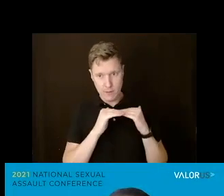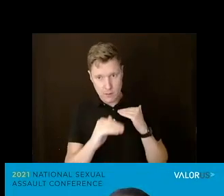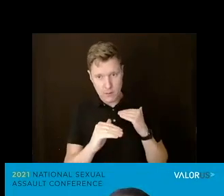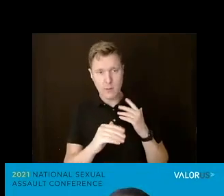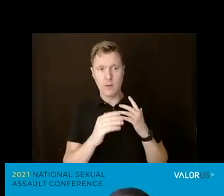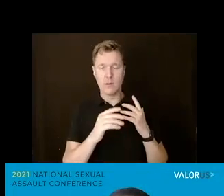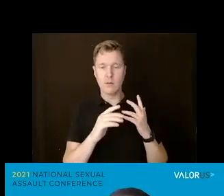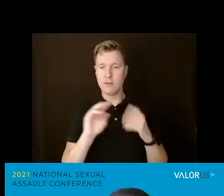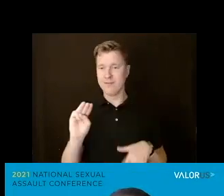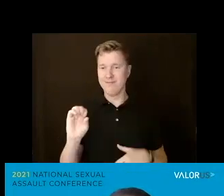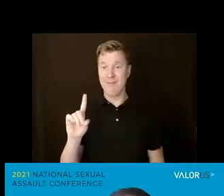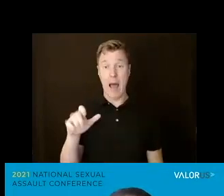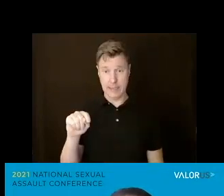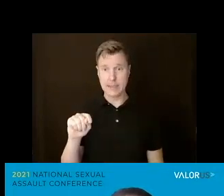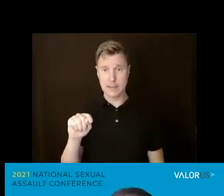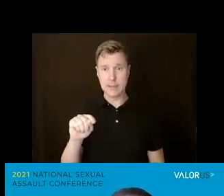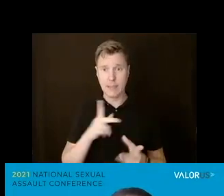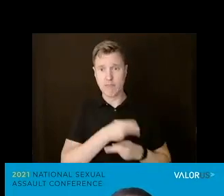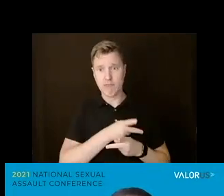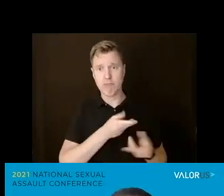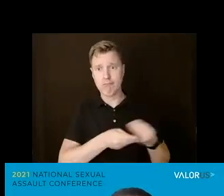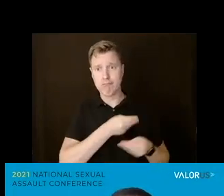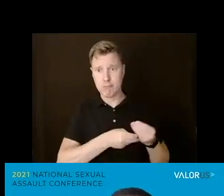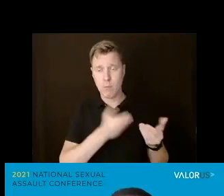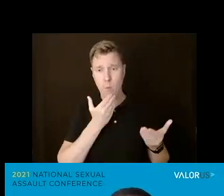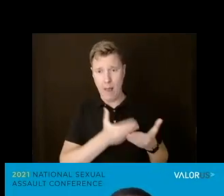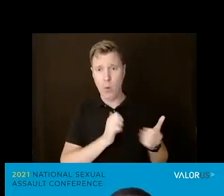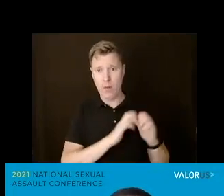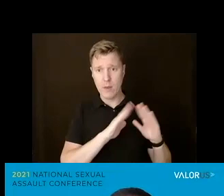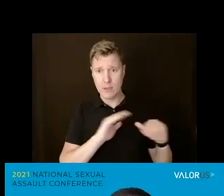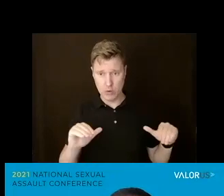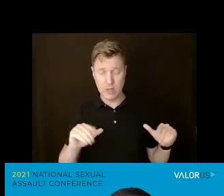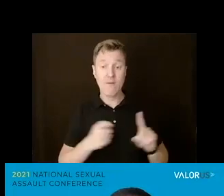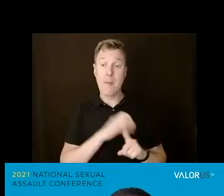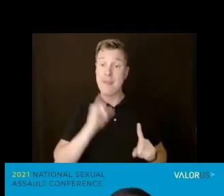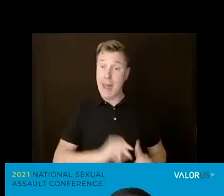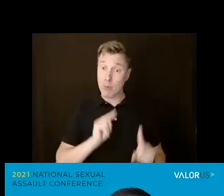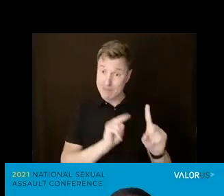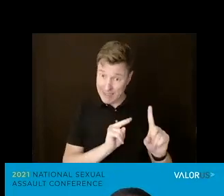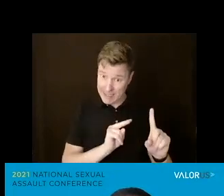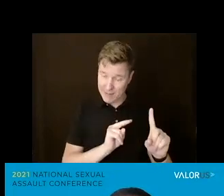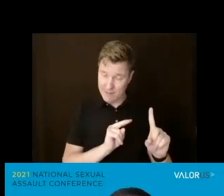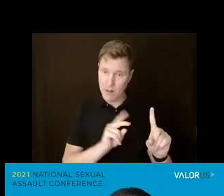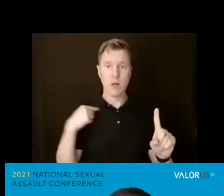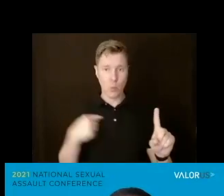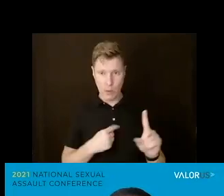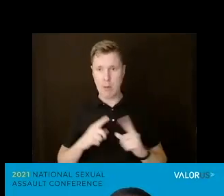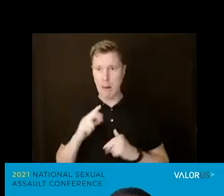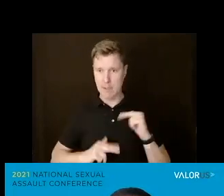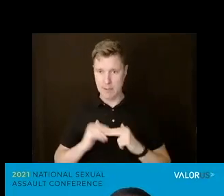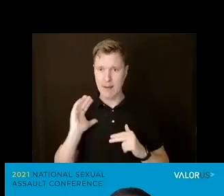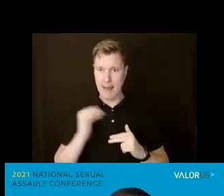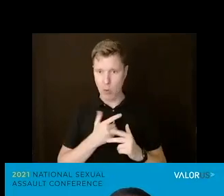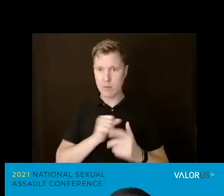children. And, you know, from kind of this place is where we started to build our staffing and